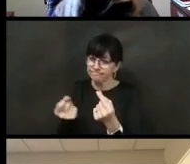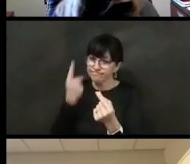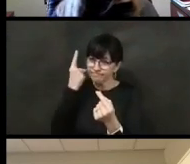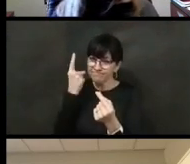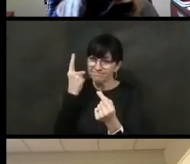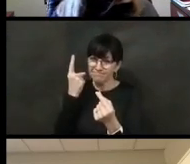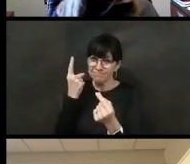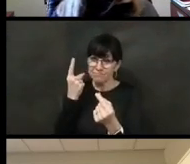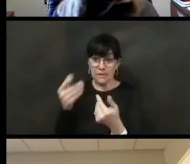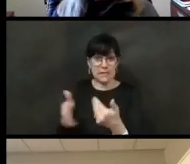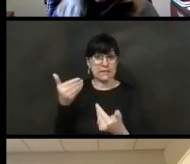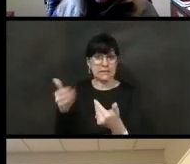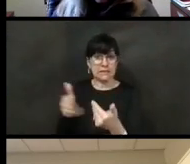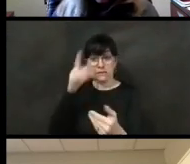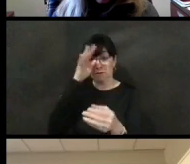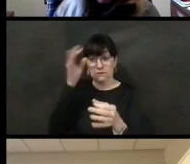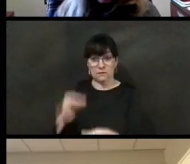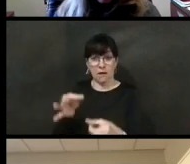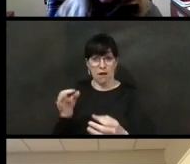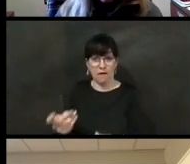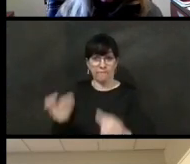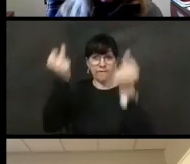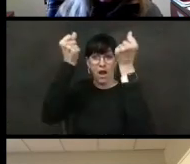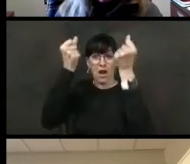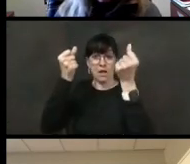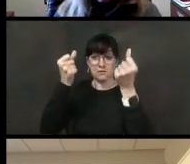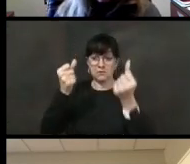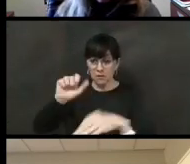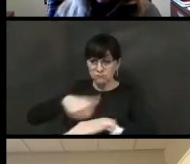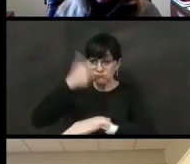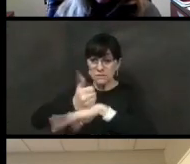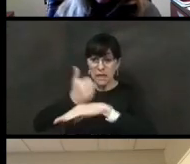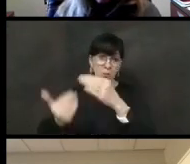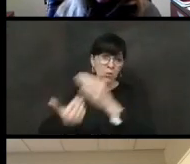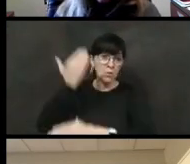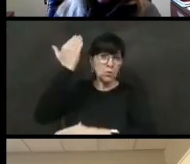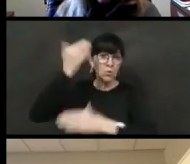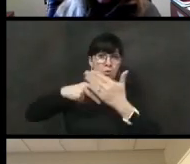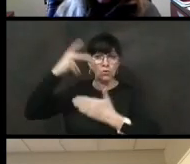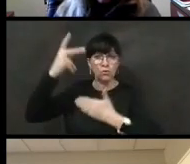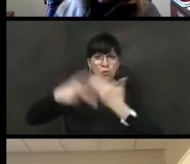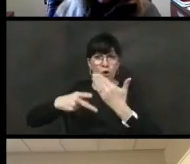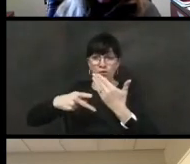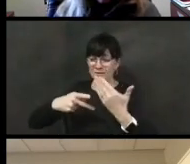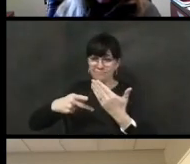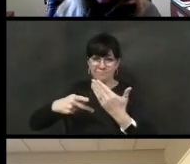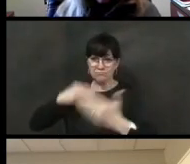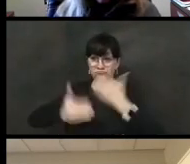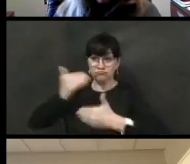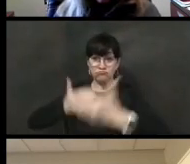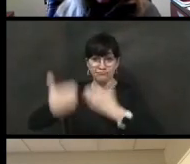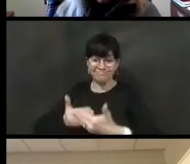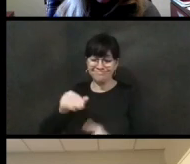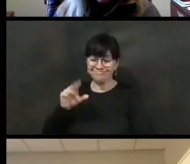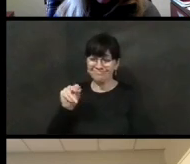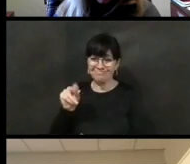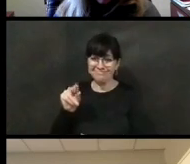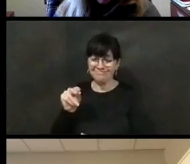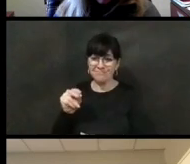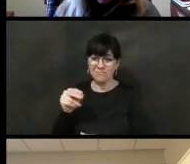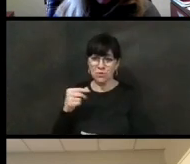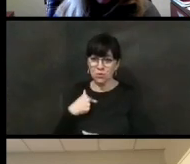from when the law passed, but I think it's also important to recognize that the federal government provided us guidance about